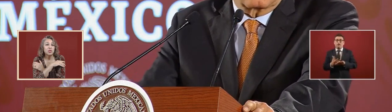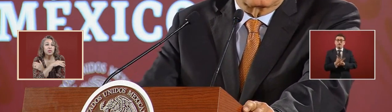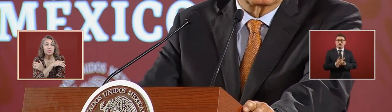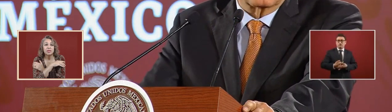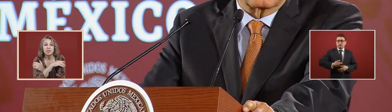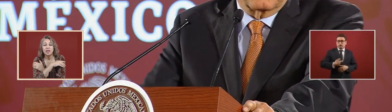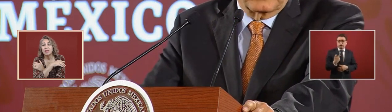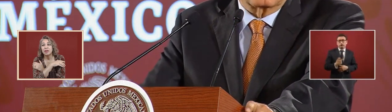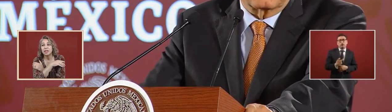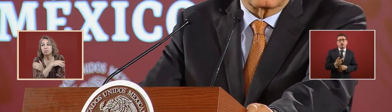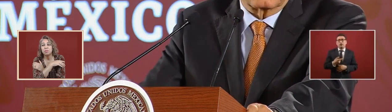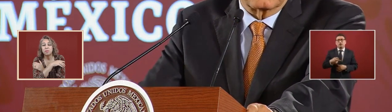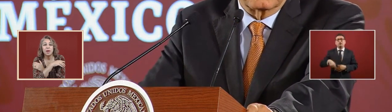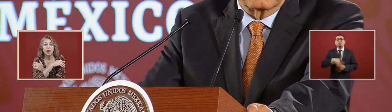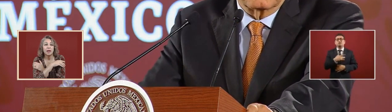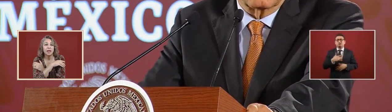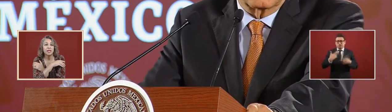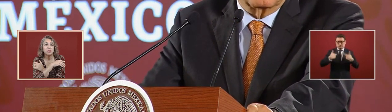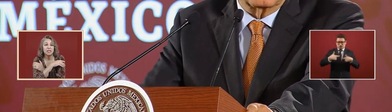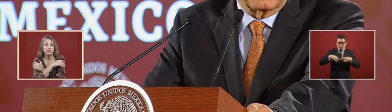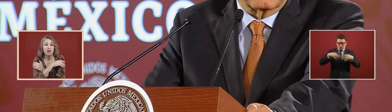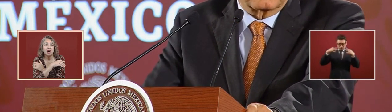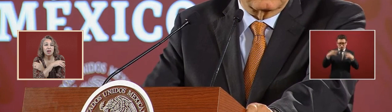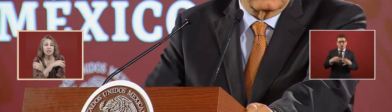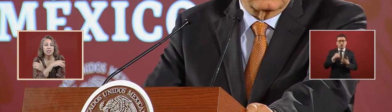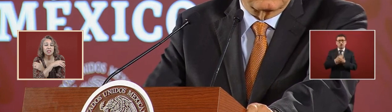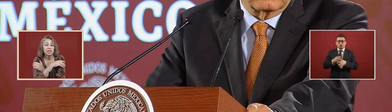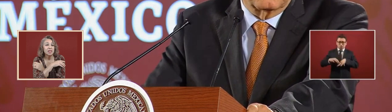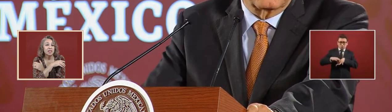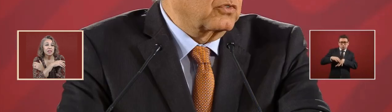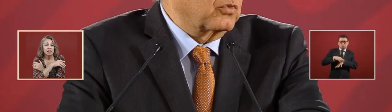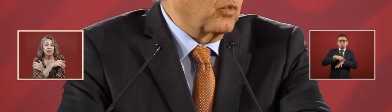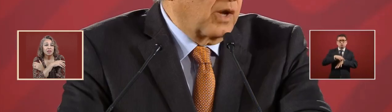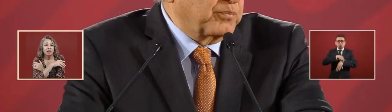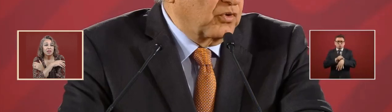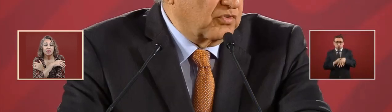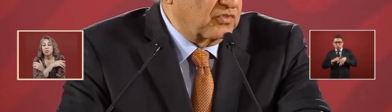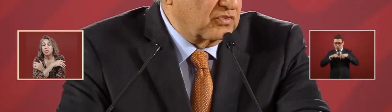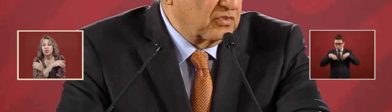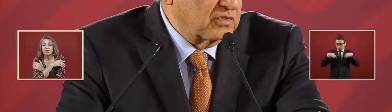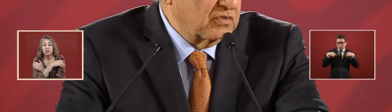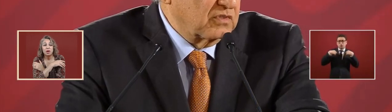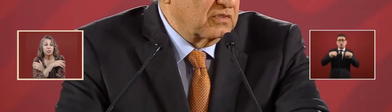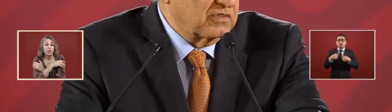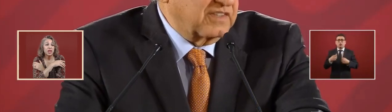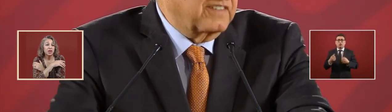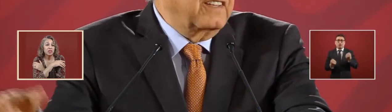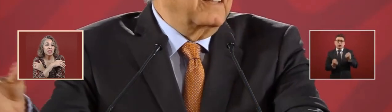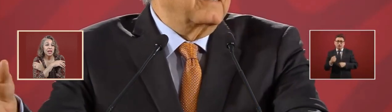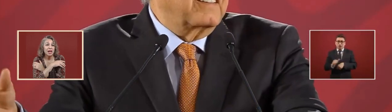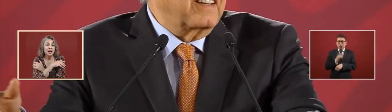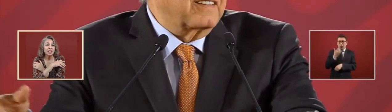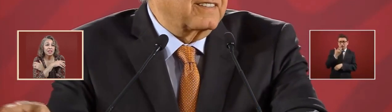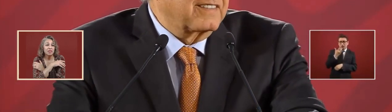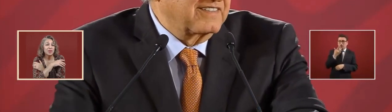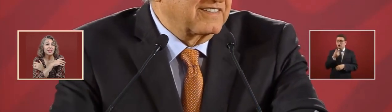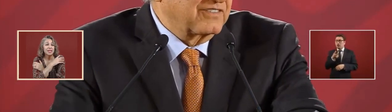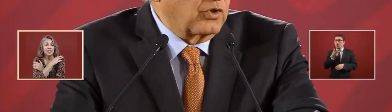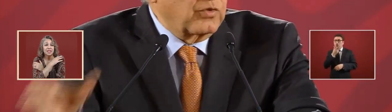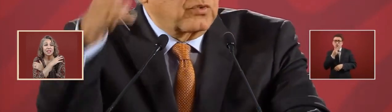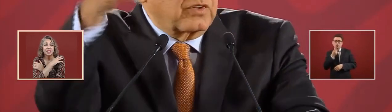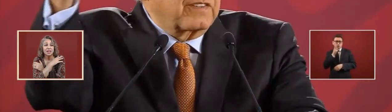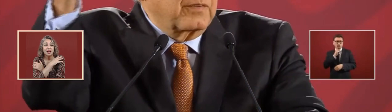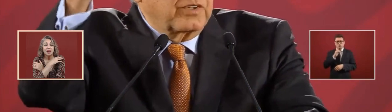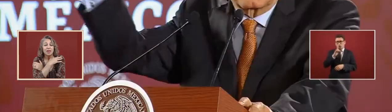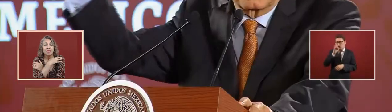carros, jewels, and modelos, expensive cars, muchachos guapos, with pretty girls and guys, and